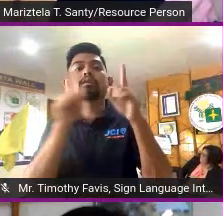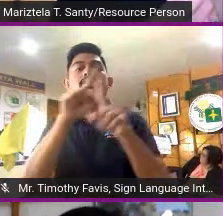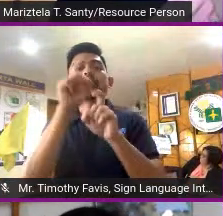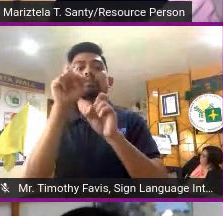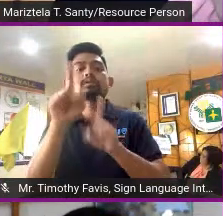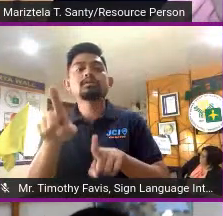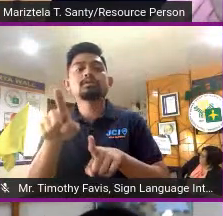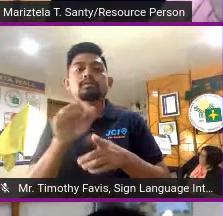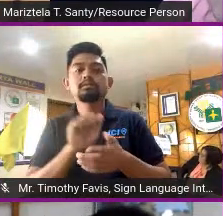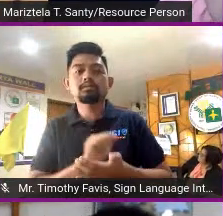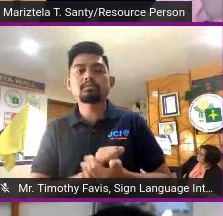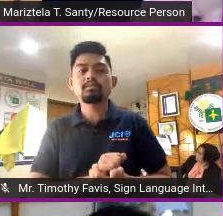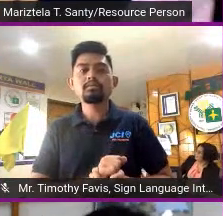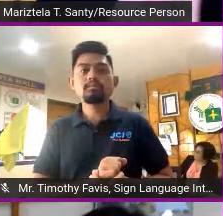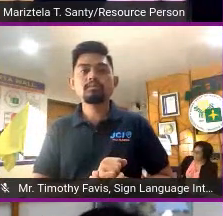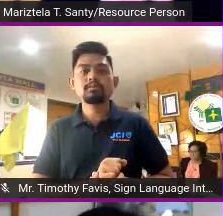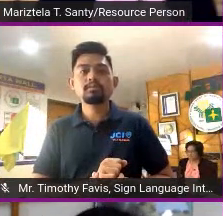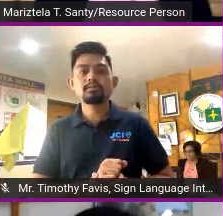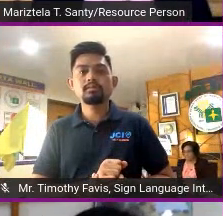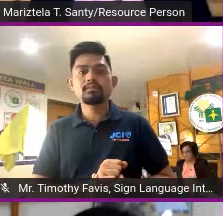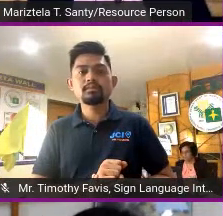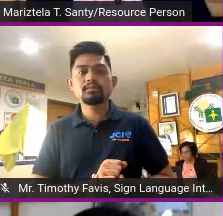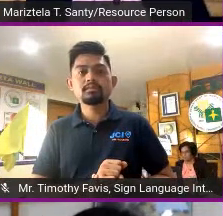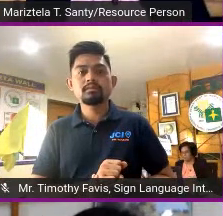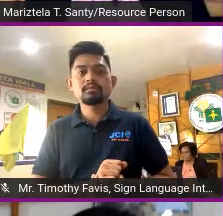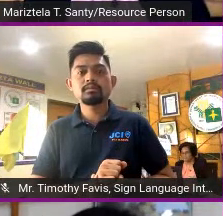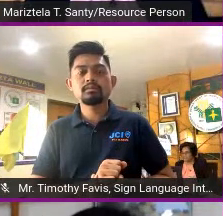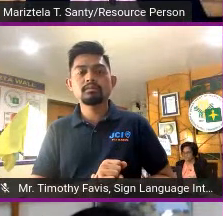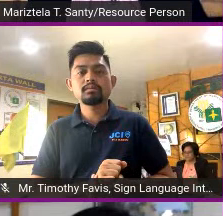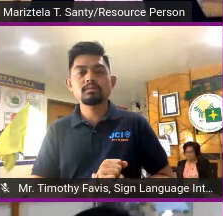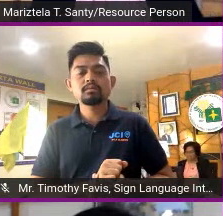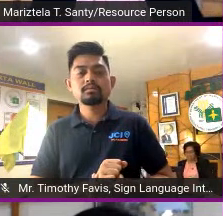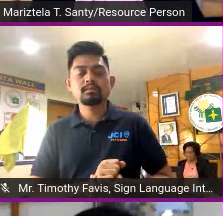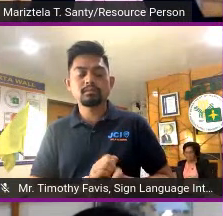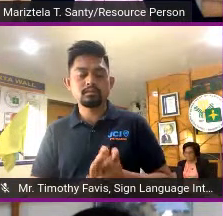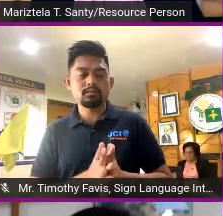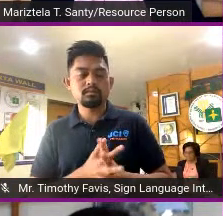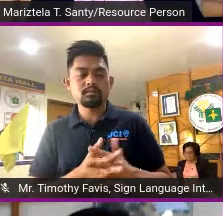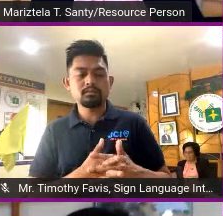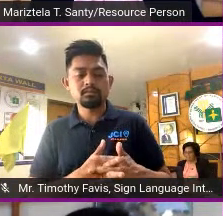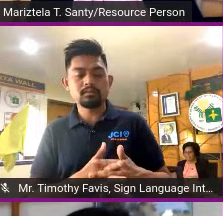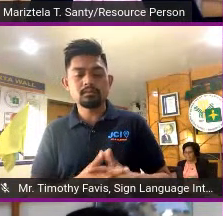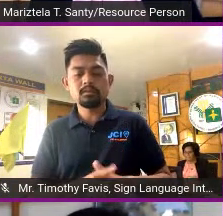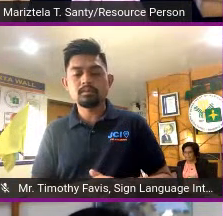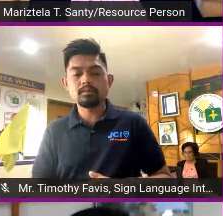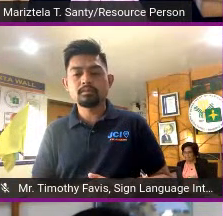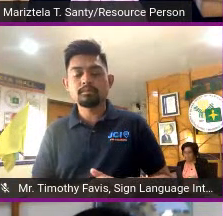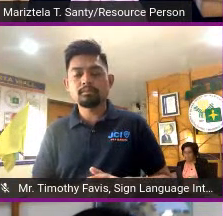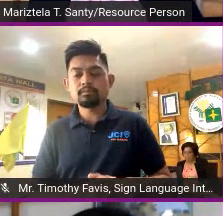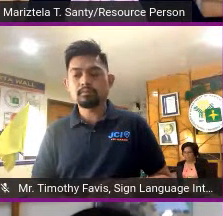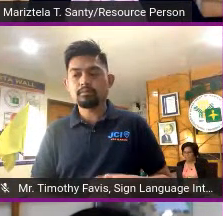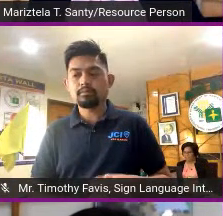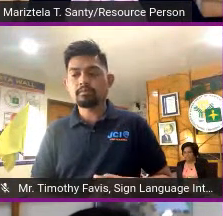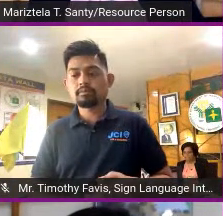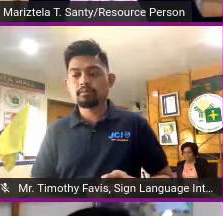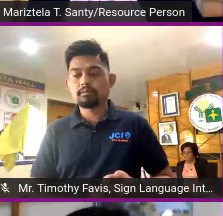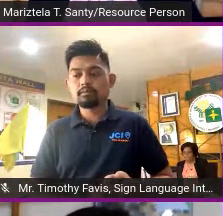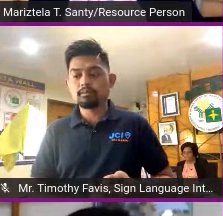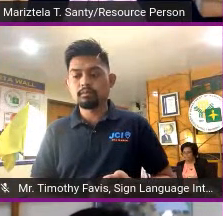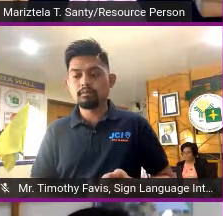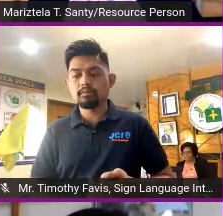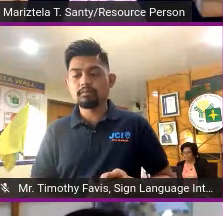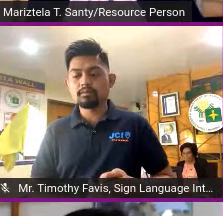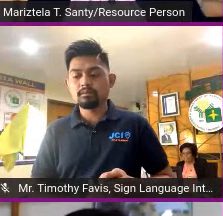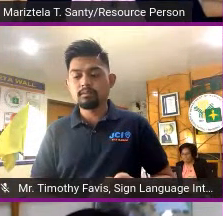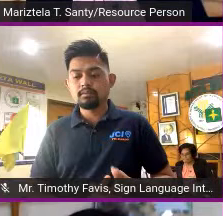Jirikanya. Sige po, pwede po ninyong click yung link para po kayo ay makita at makapagtanong sa ating